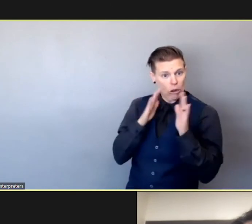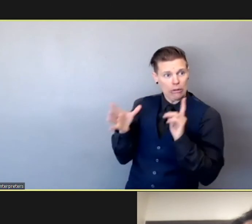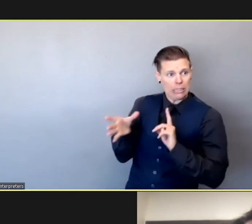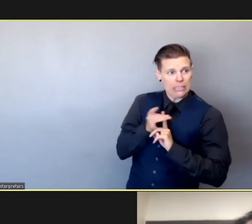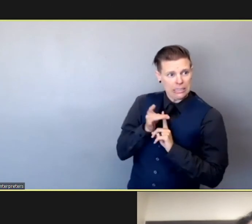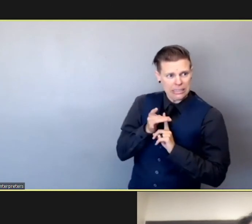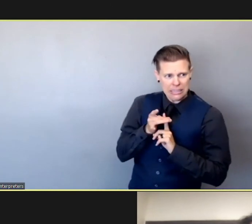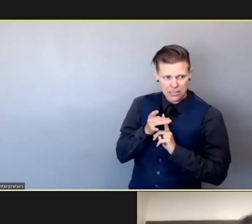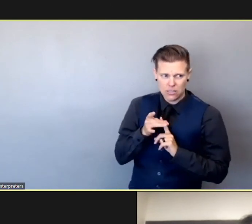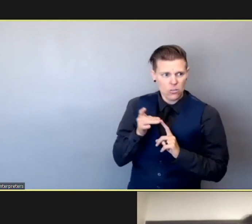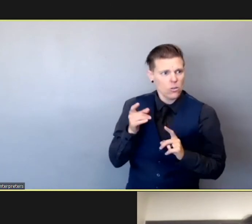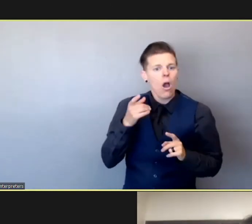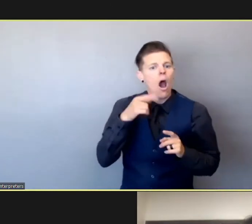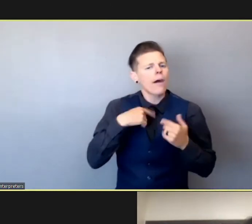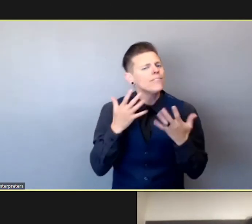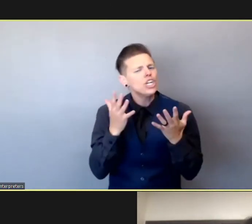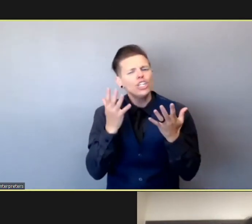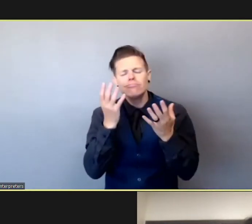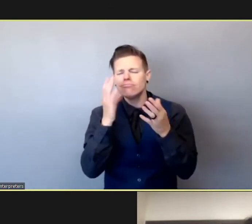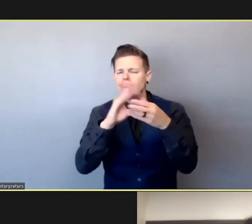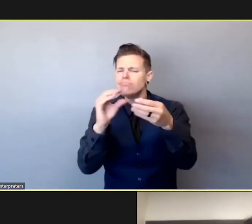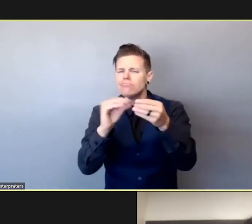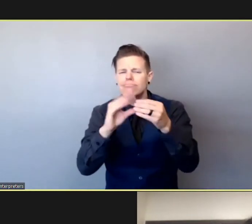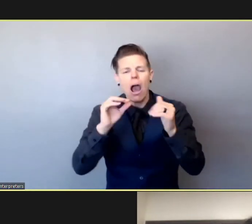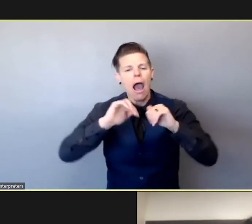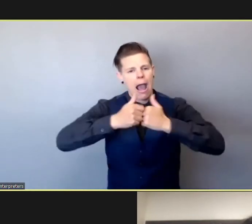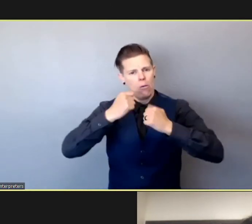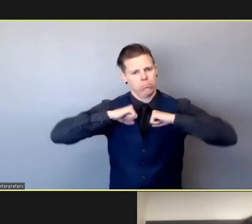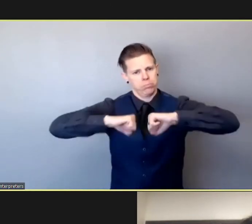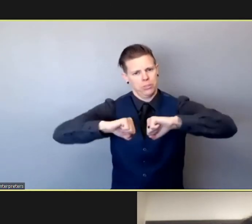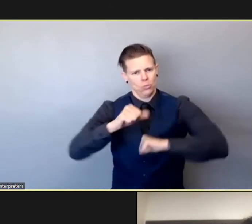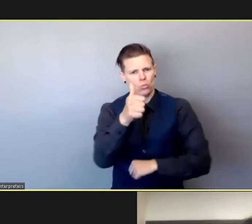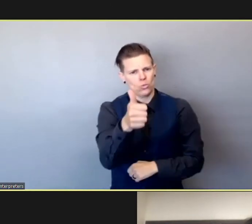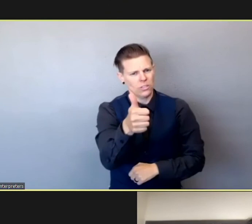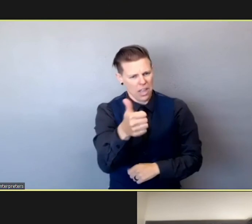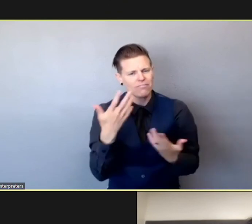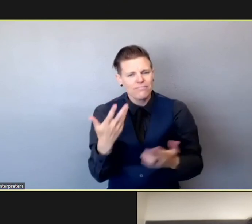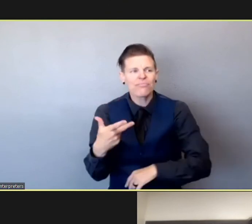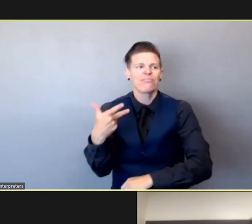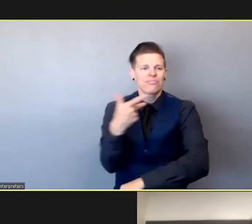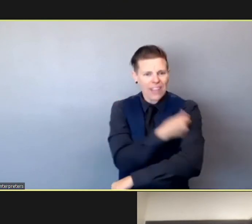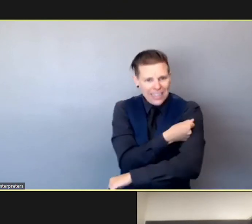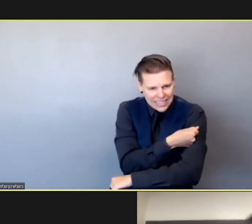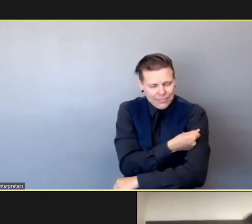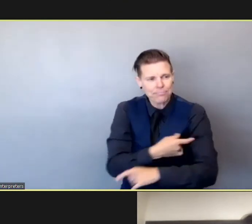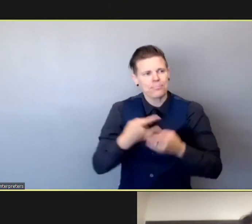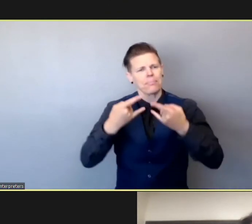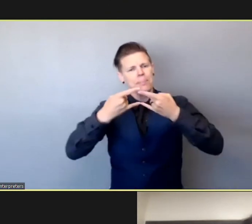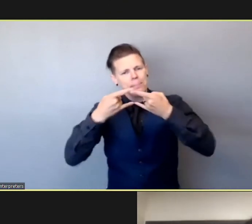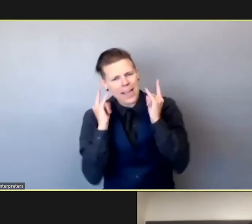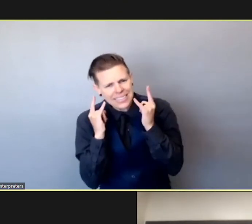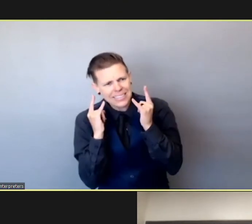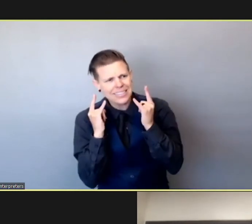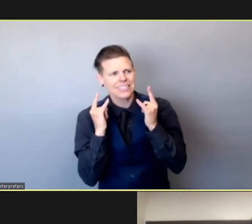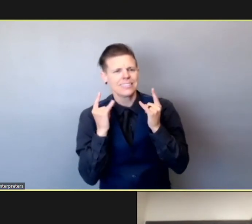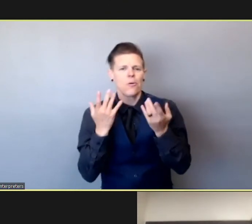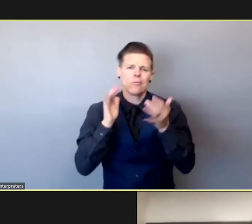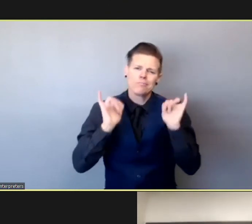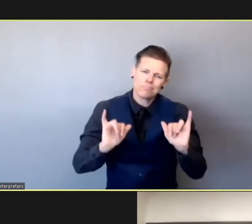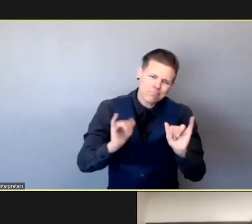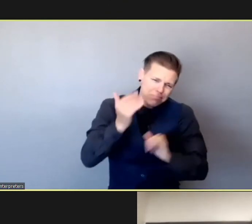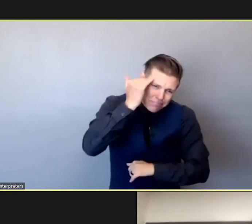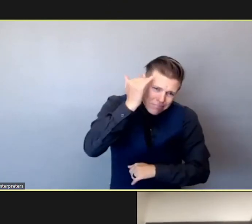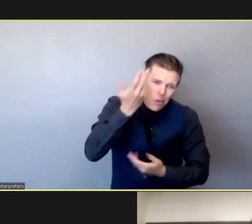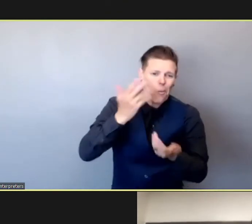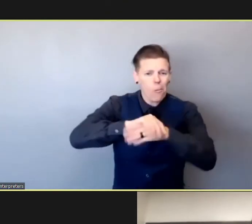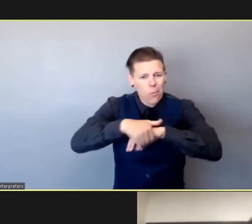do to avoid that, including putting the mask back on. Thanks. And can I mention something else, David? Yes.